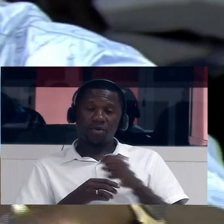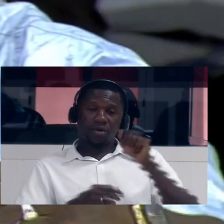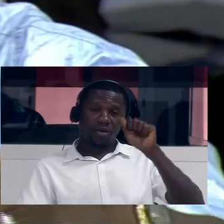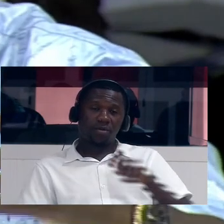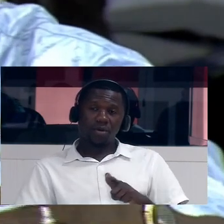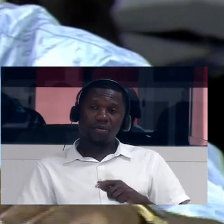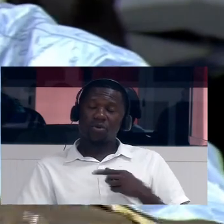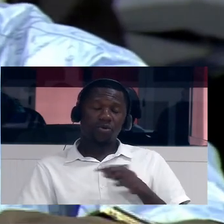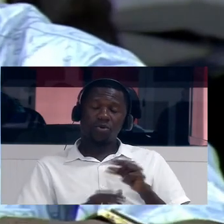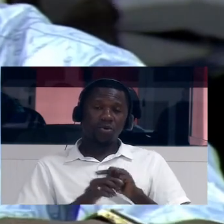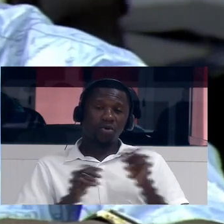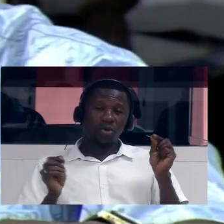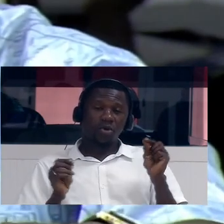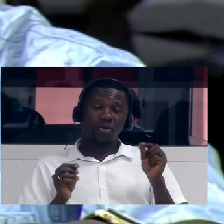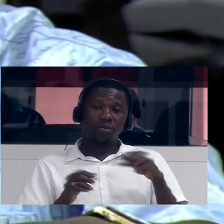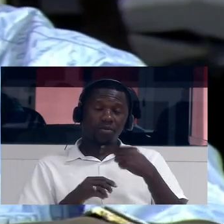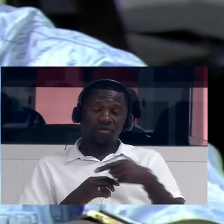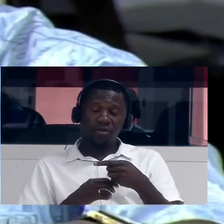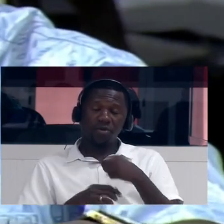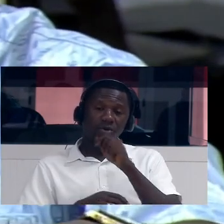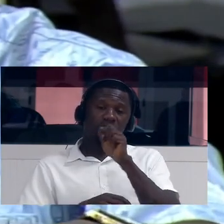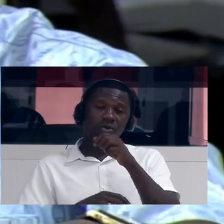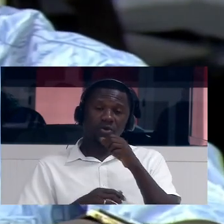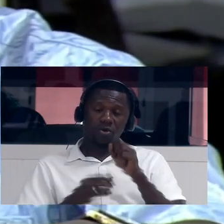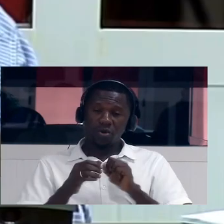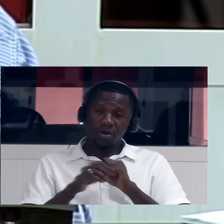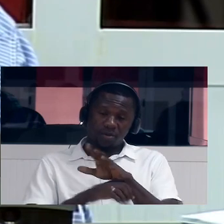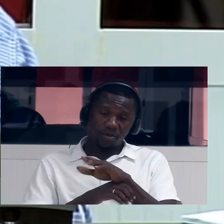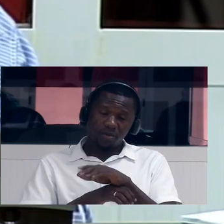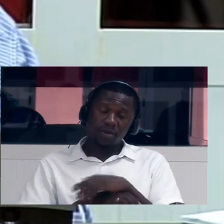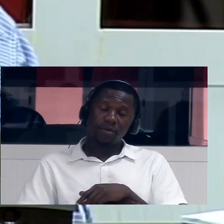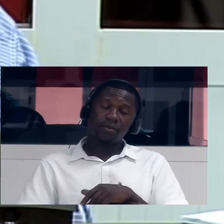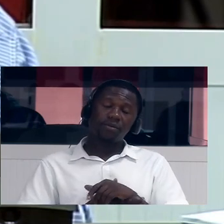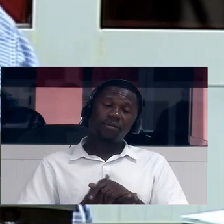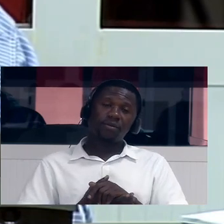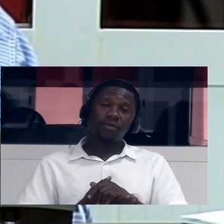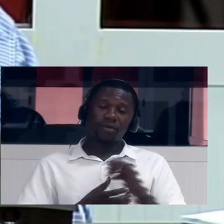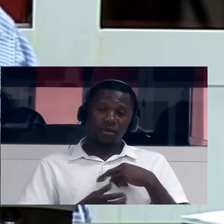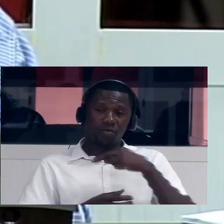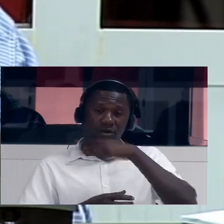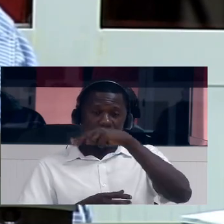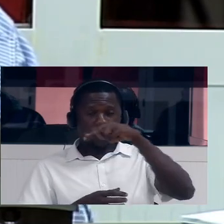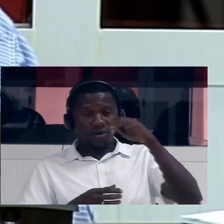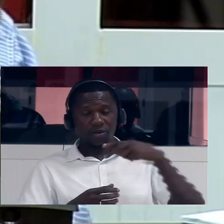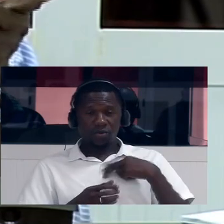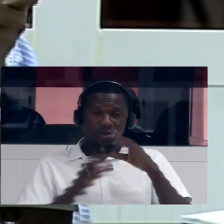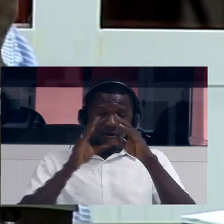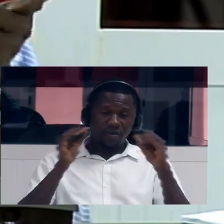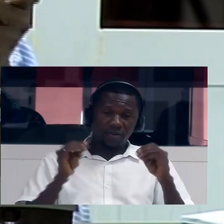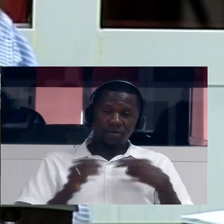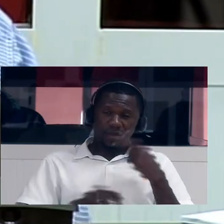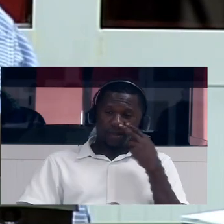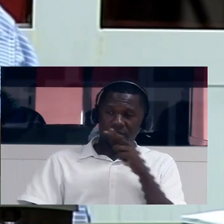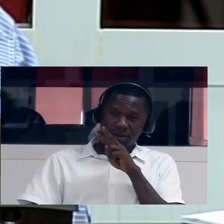your appointment as IGP. Oh, yes, a few months, yeah. And I went around and I went to one of the offices, and I realized that there was